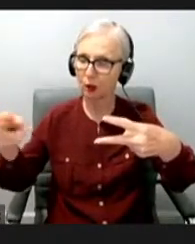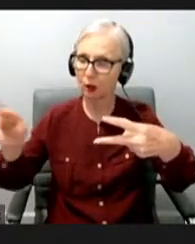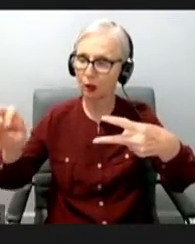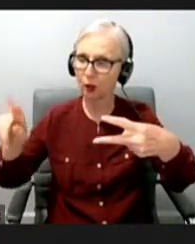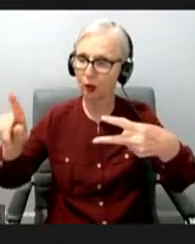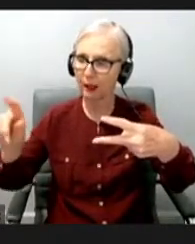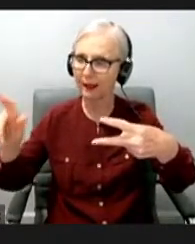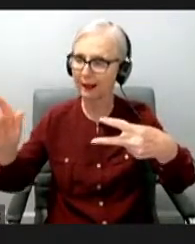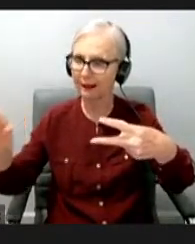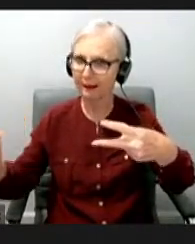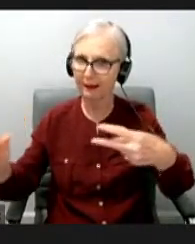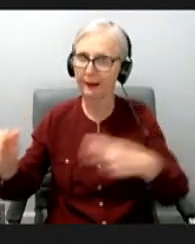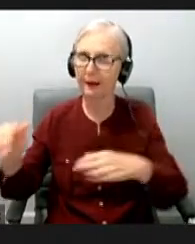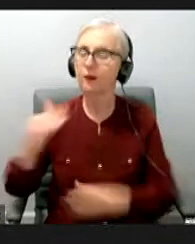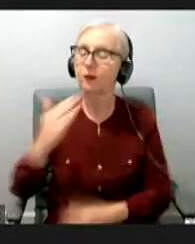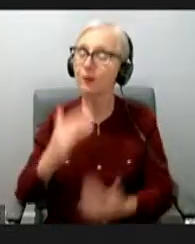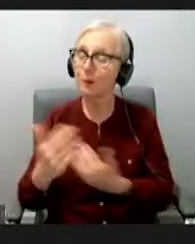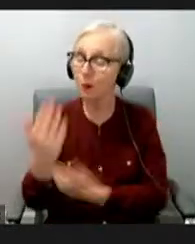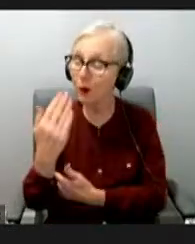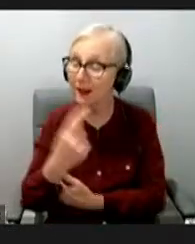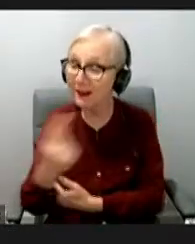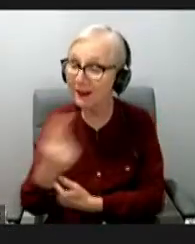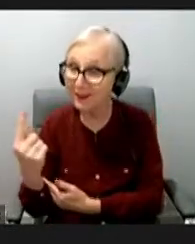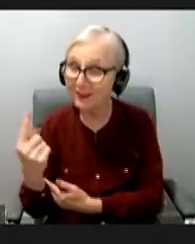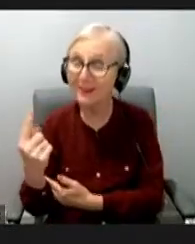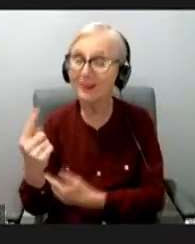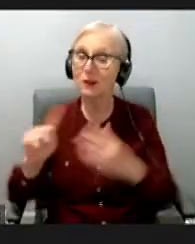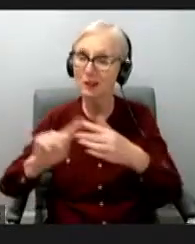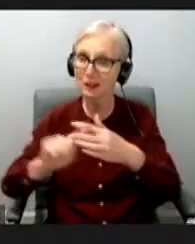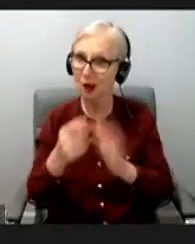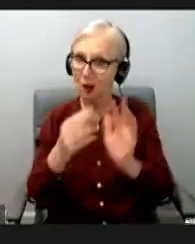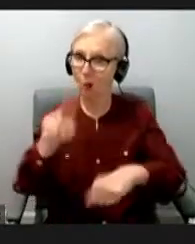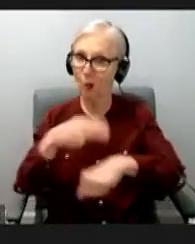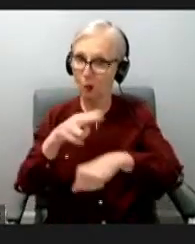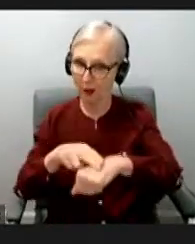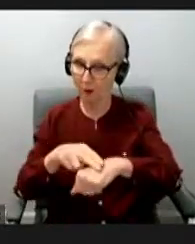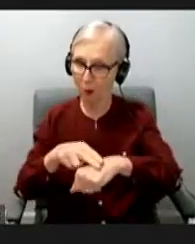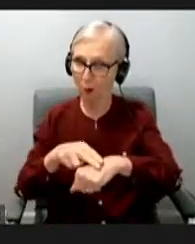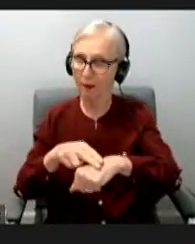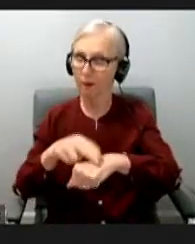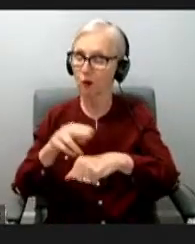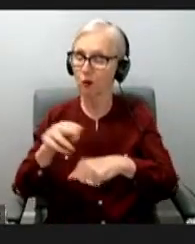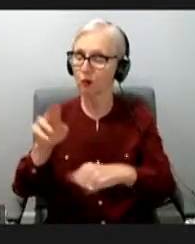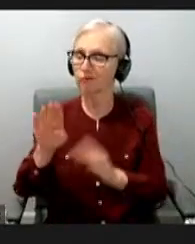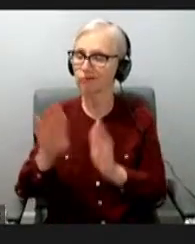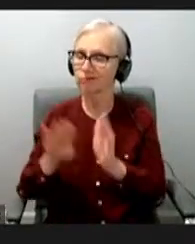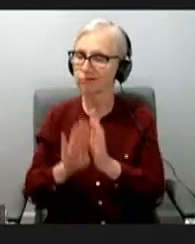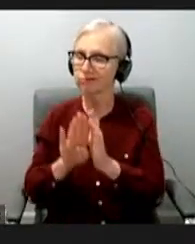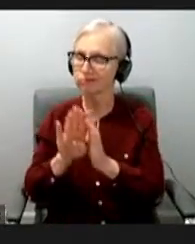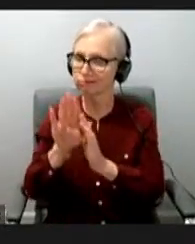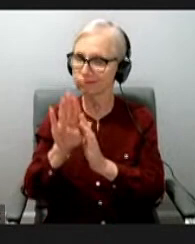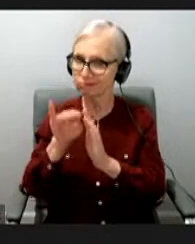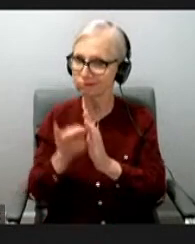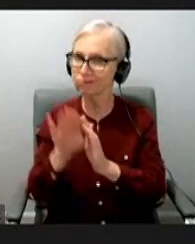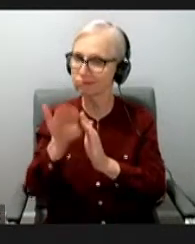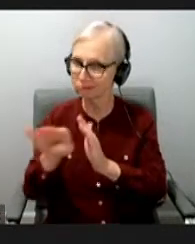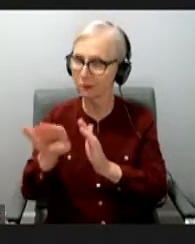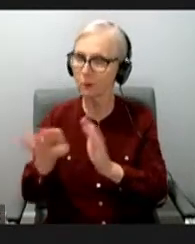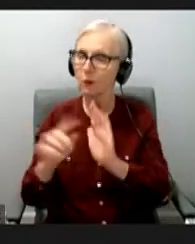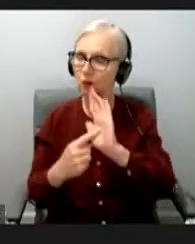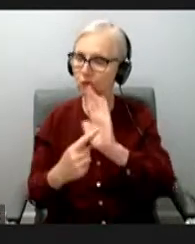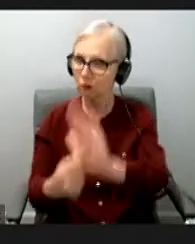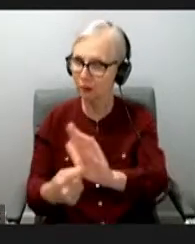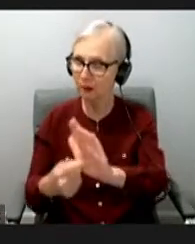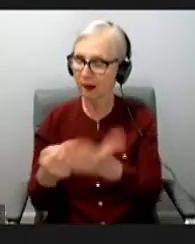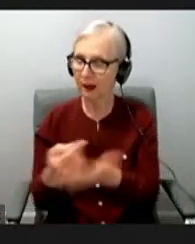Thank you. Good morning, everyone. So I want to start here where we normally do with our case trends. So this figure shows you that over the last